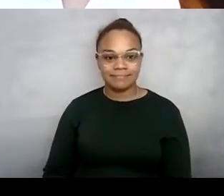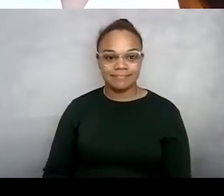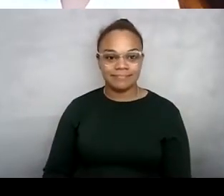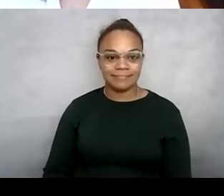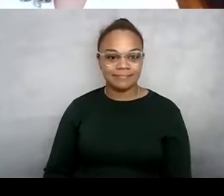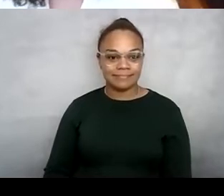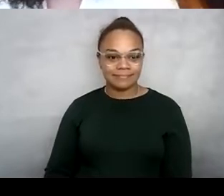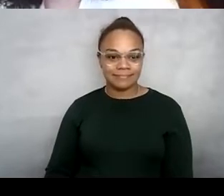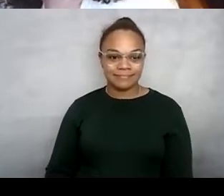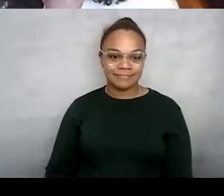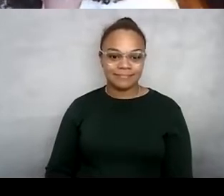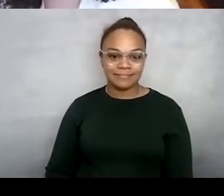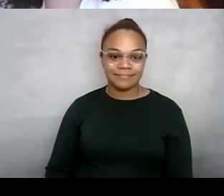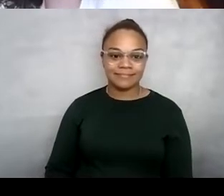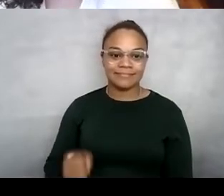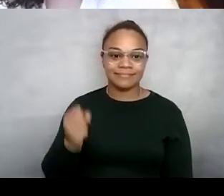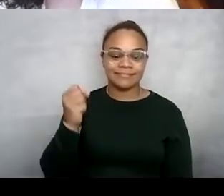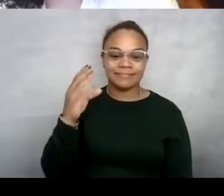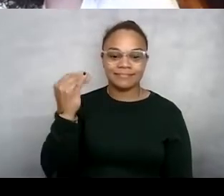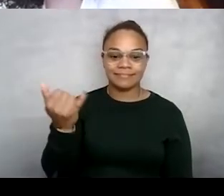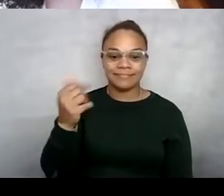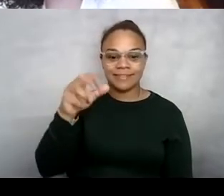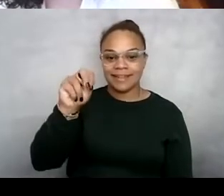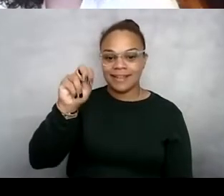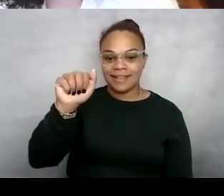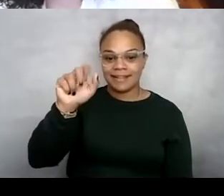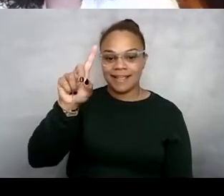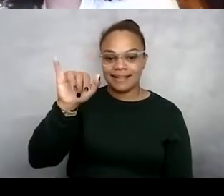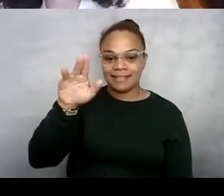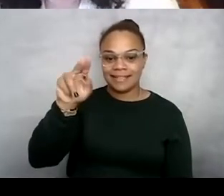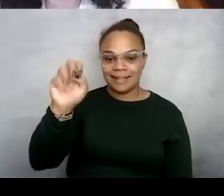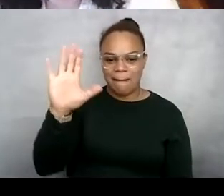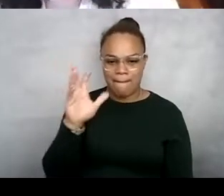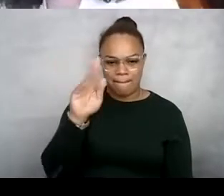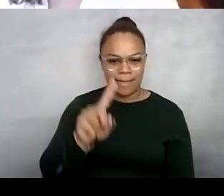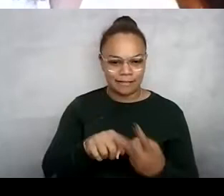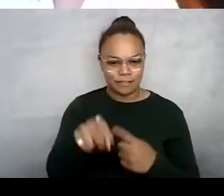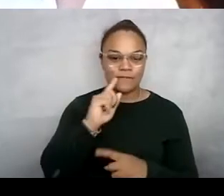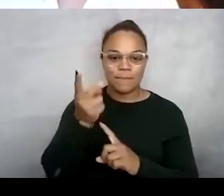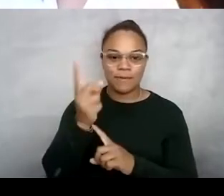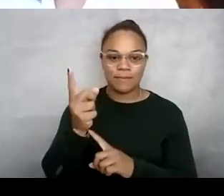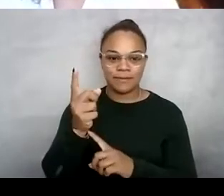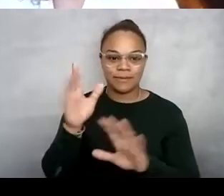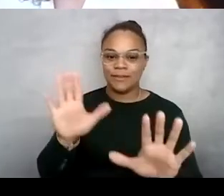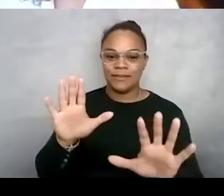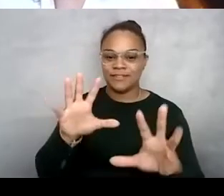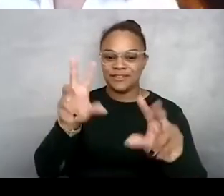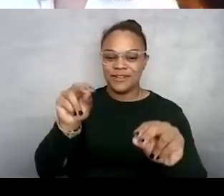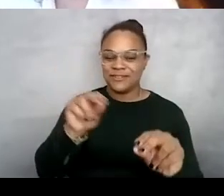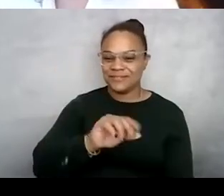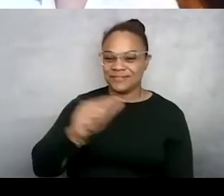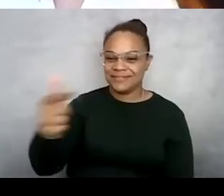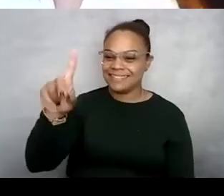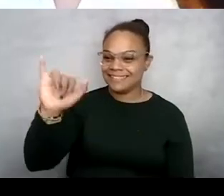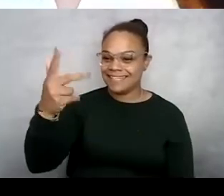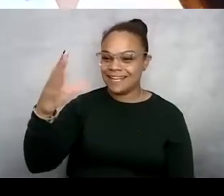So Nadine, I'm gonna come back to you for a moment. No, I'm not. I'm gonna go to Diego. No, I'm